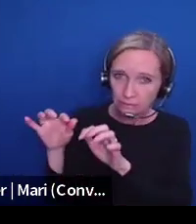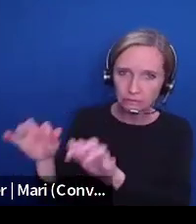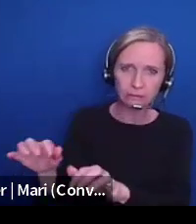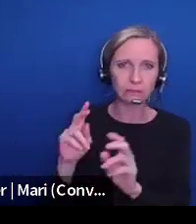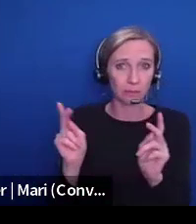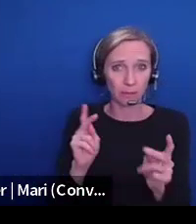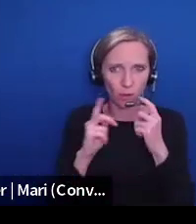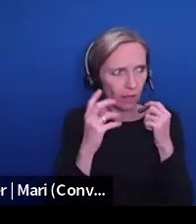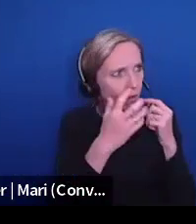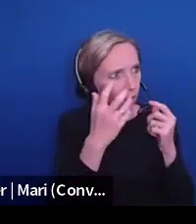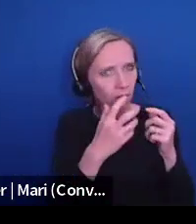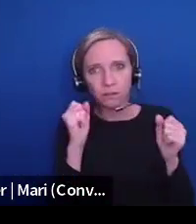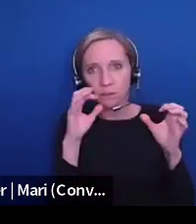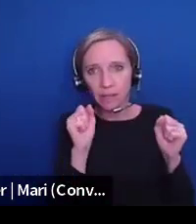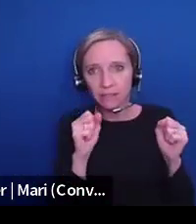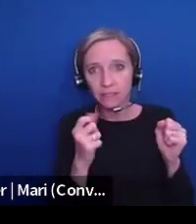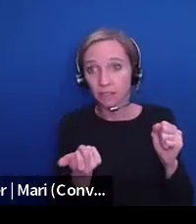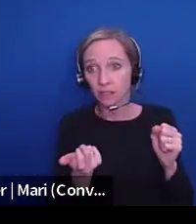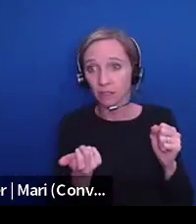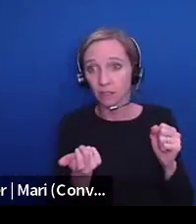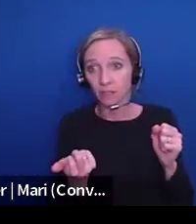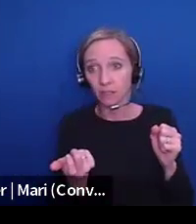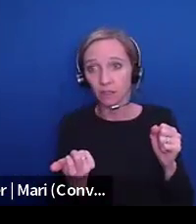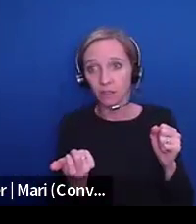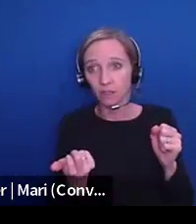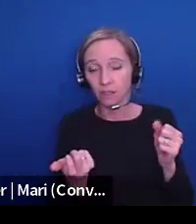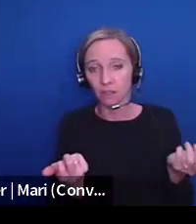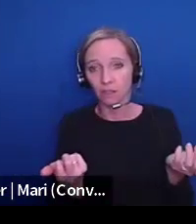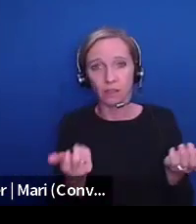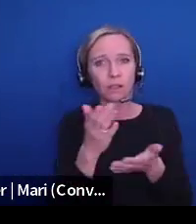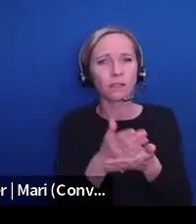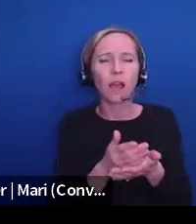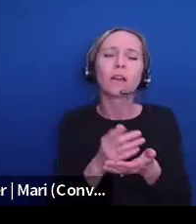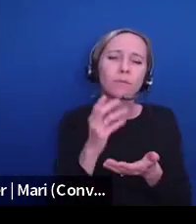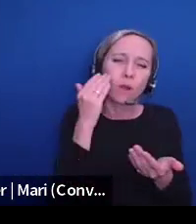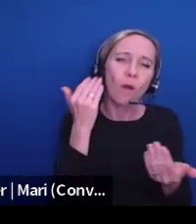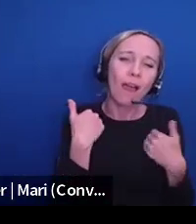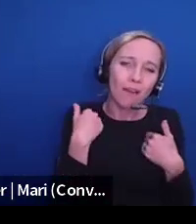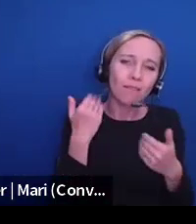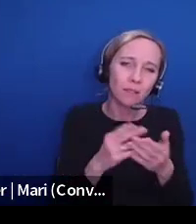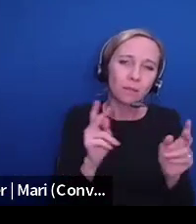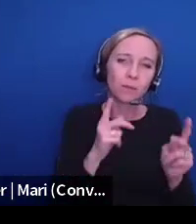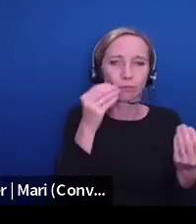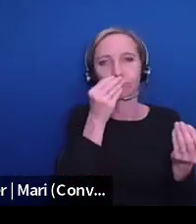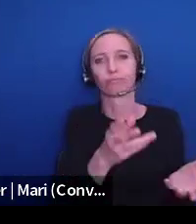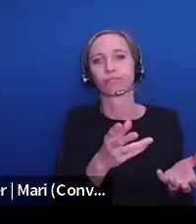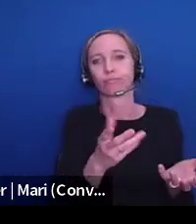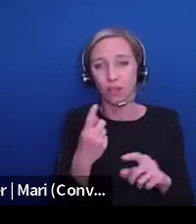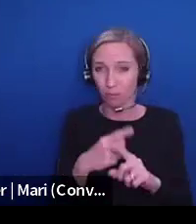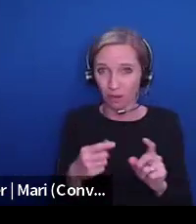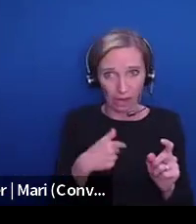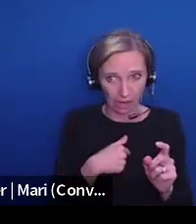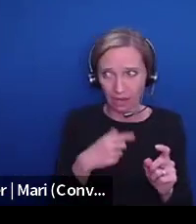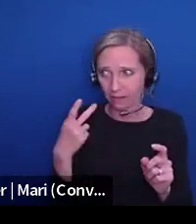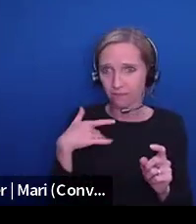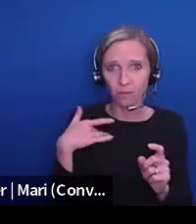this is amazing. I mean, I'm sure there are like people who don't care at all, but I feel really the